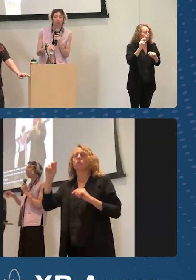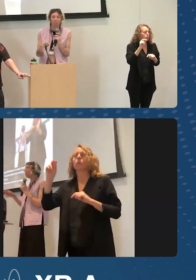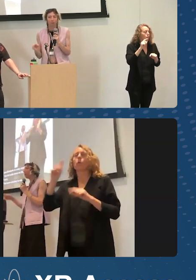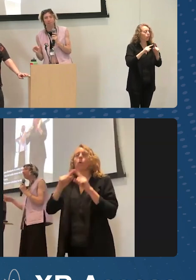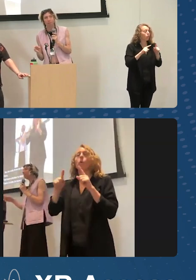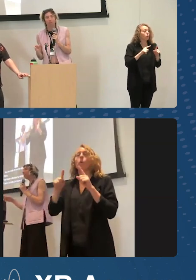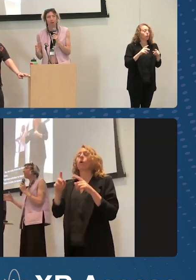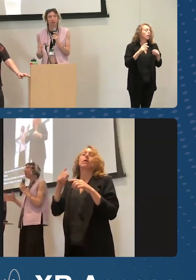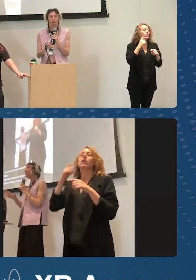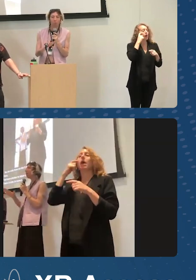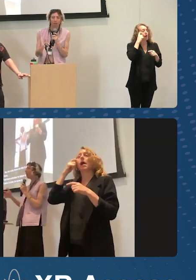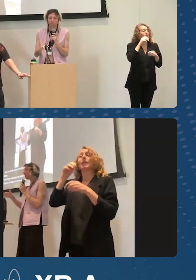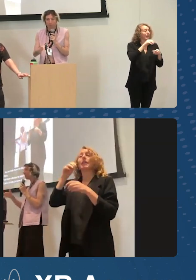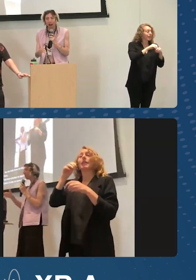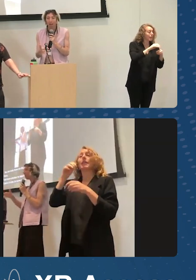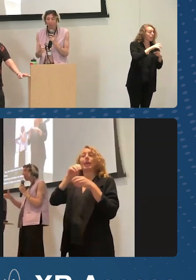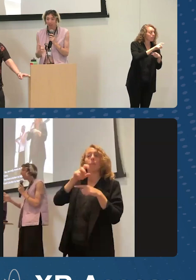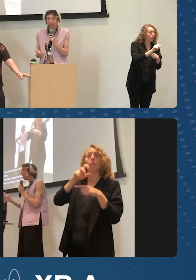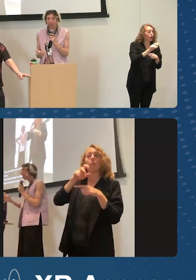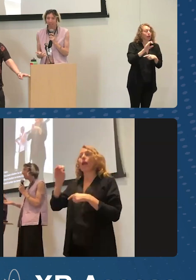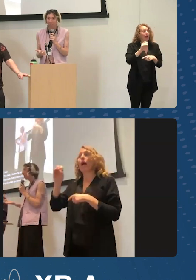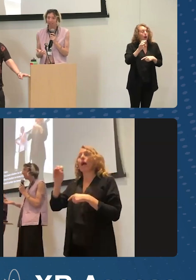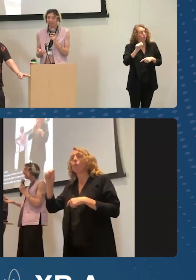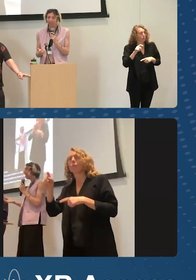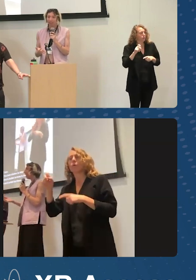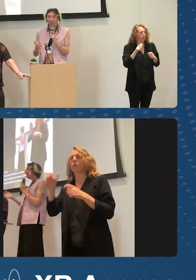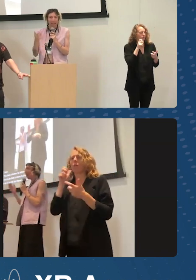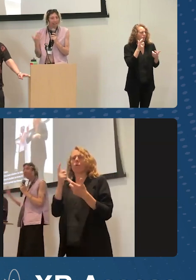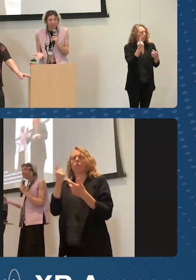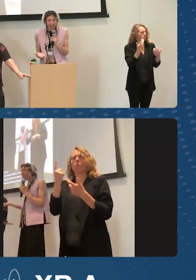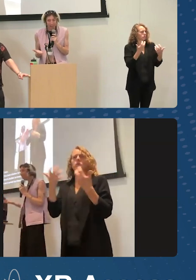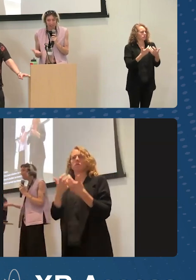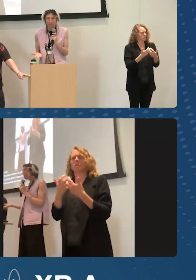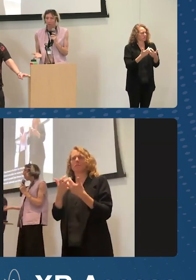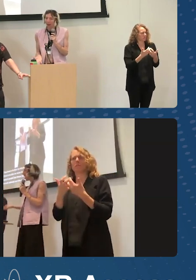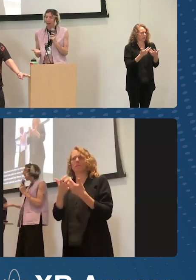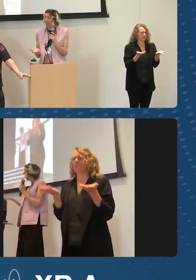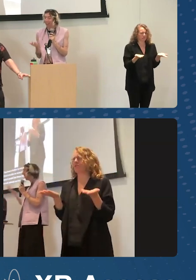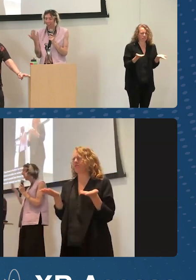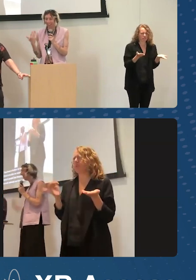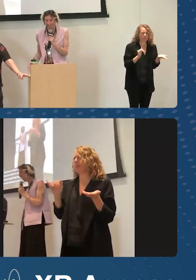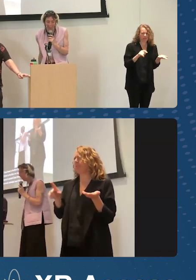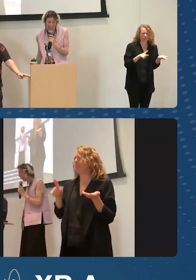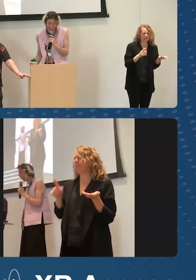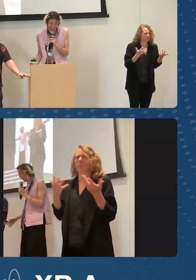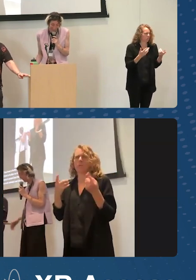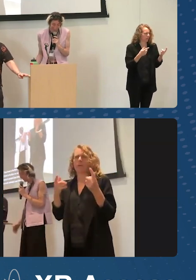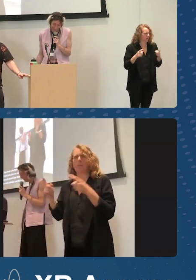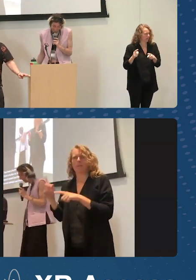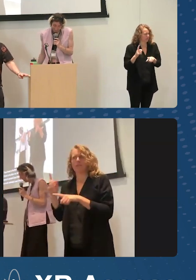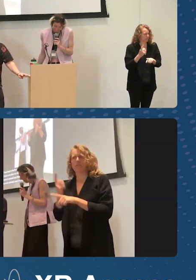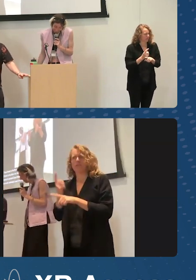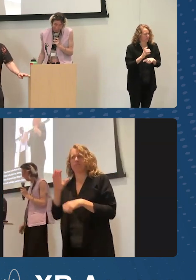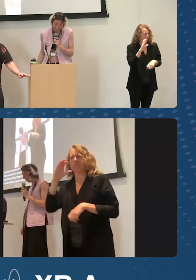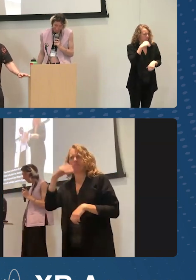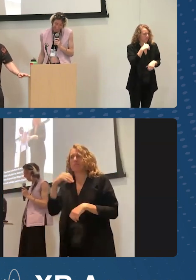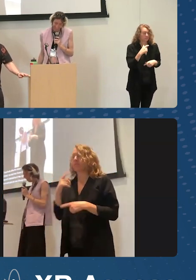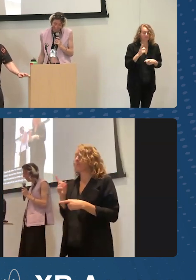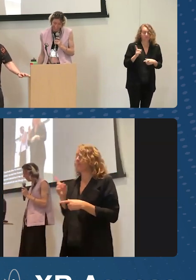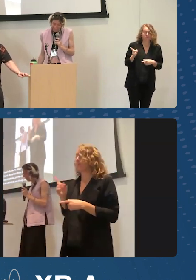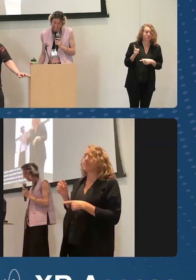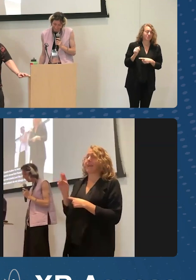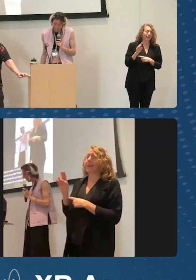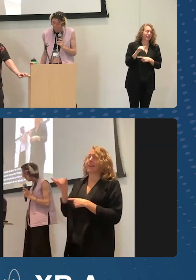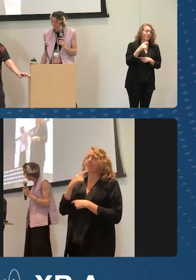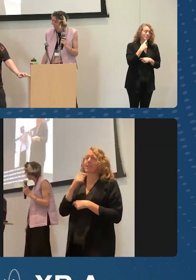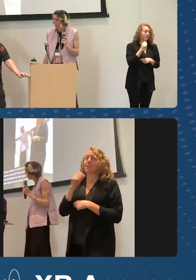inputs and the outputs do not always match. And indeed, ain't that just the way? It's something that I think a